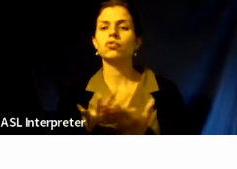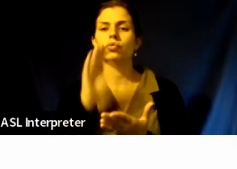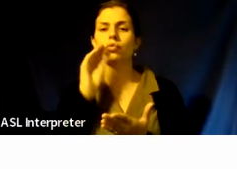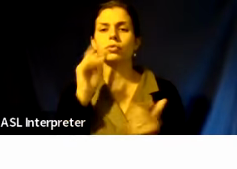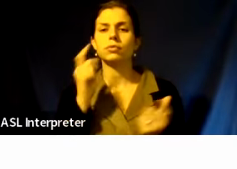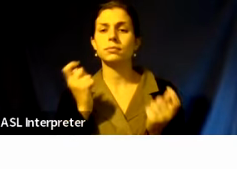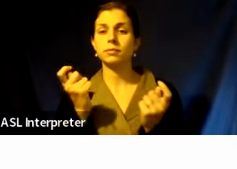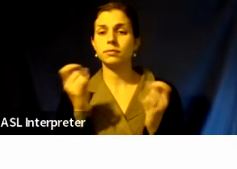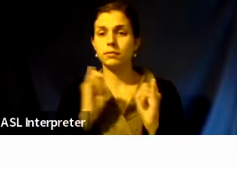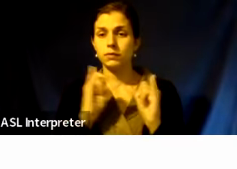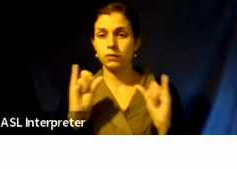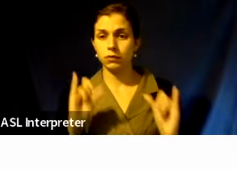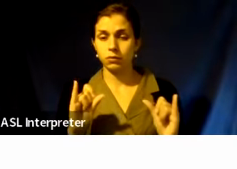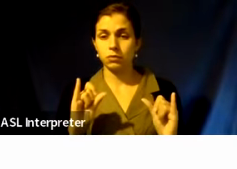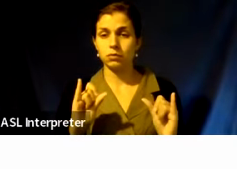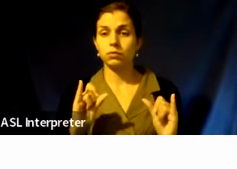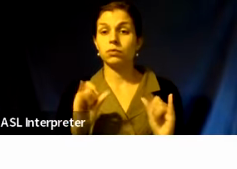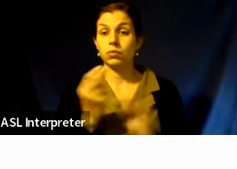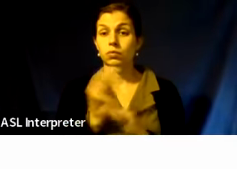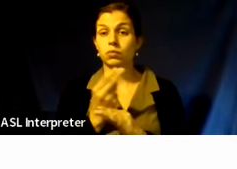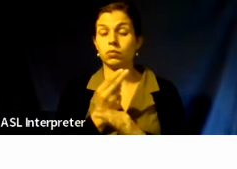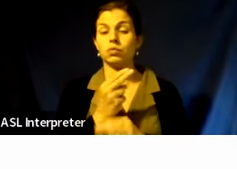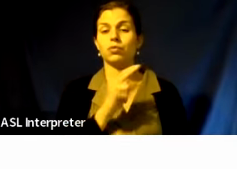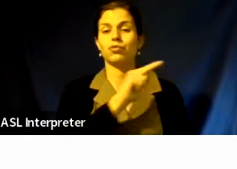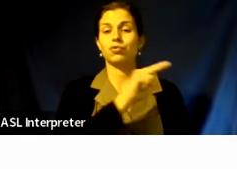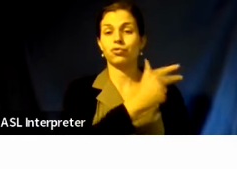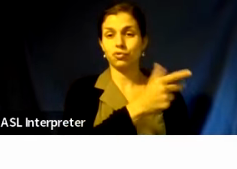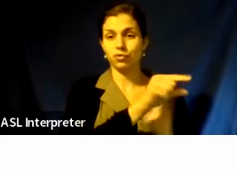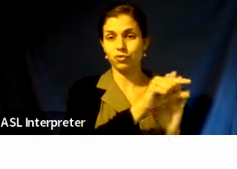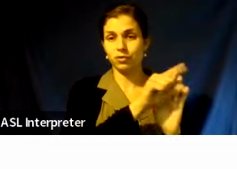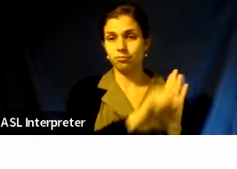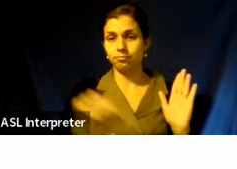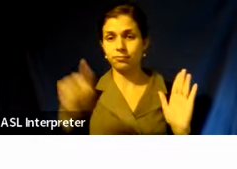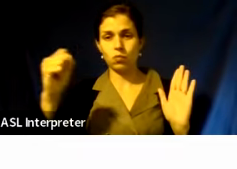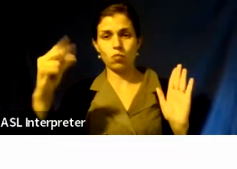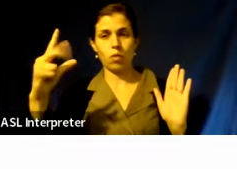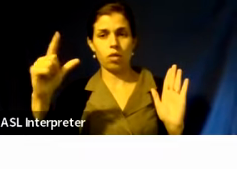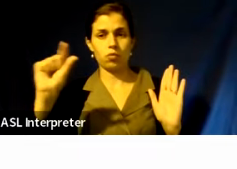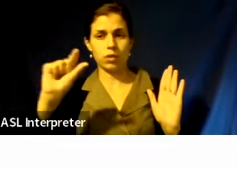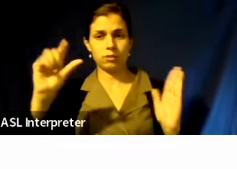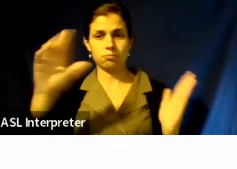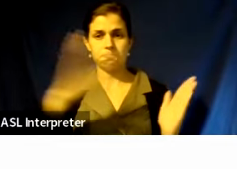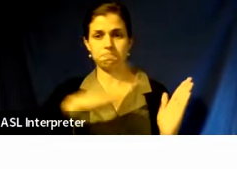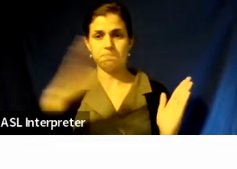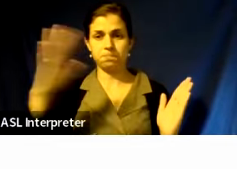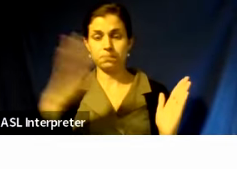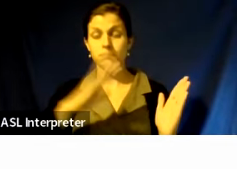grades 3 through 12. So all digital assignments